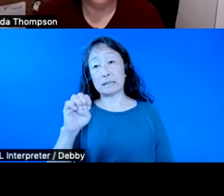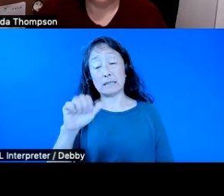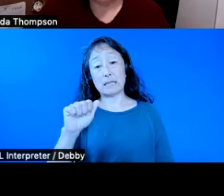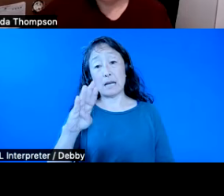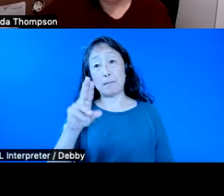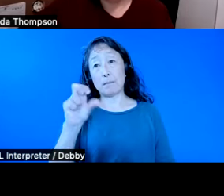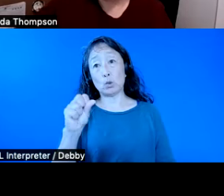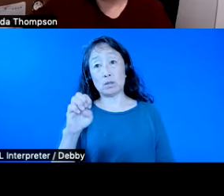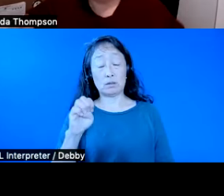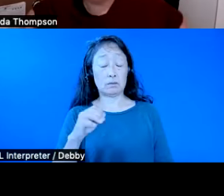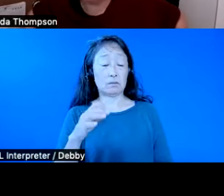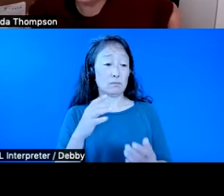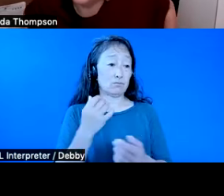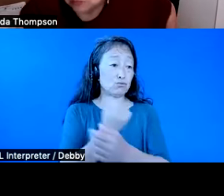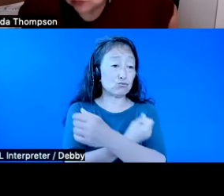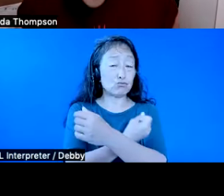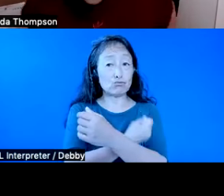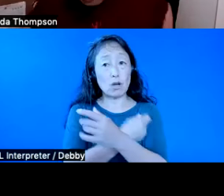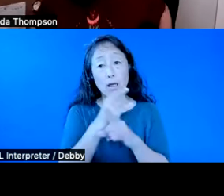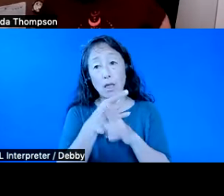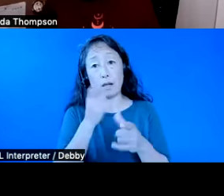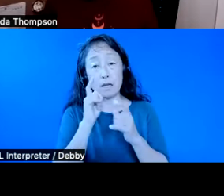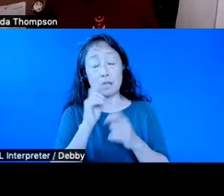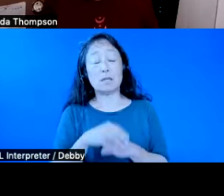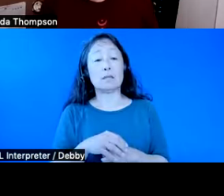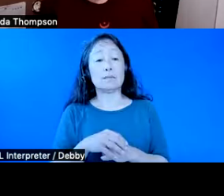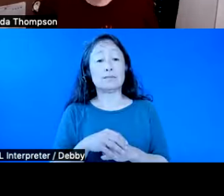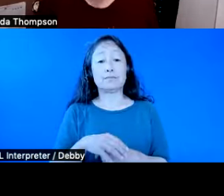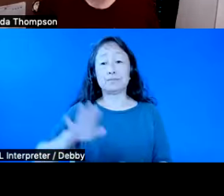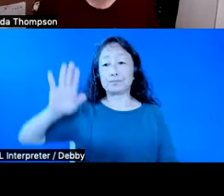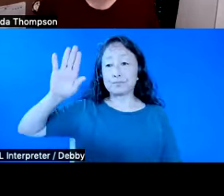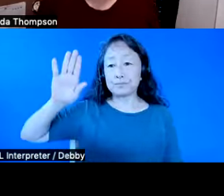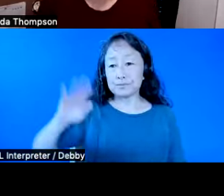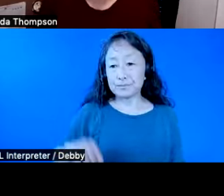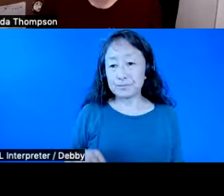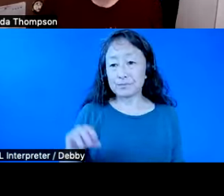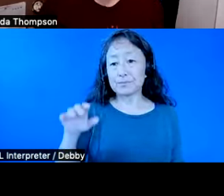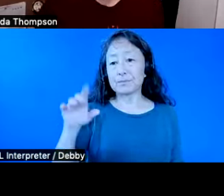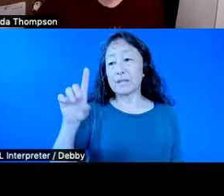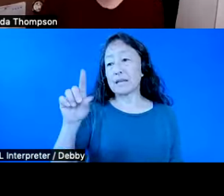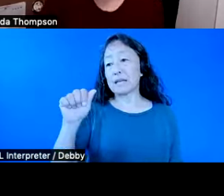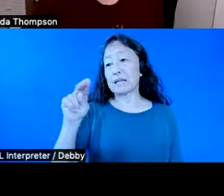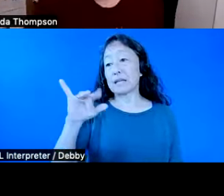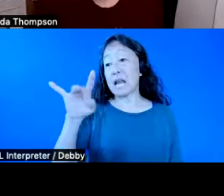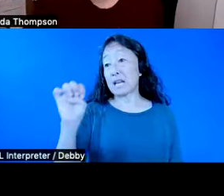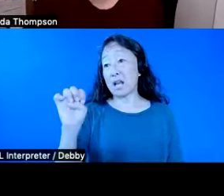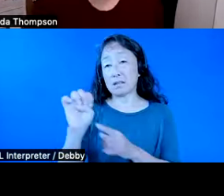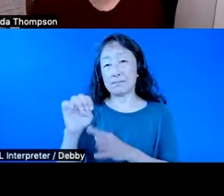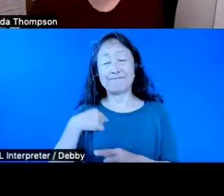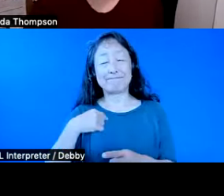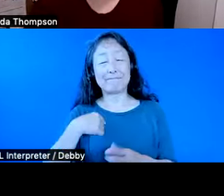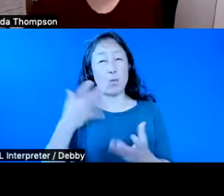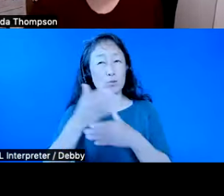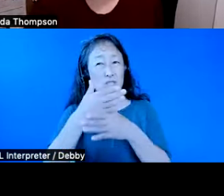I was at the swimming pool with my kids probably about a month ago, and I seen a little girl. She